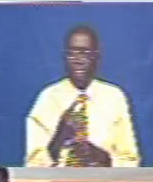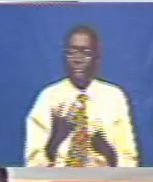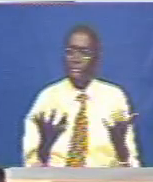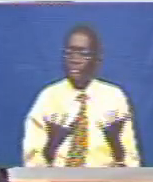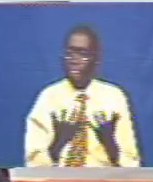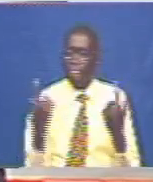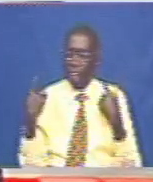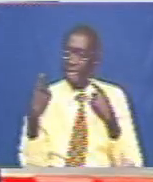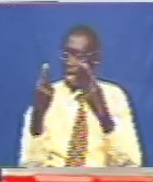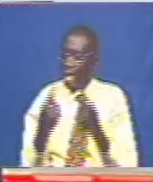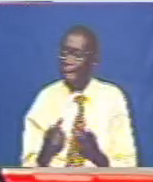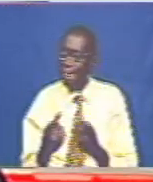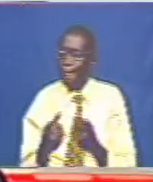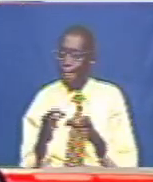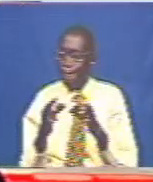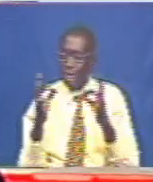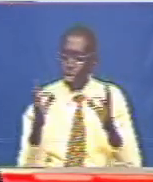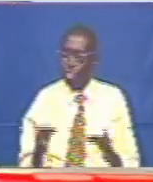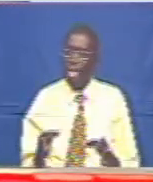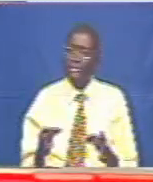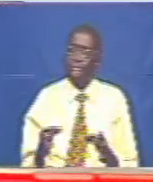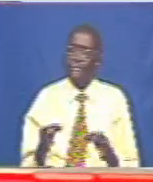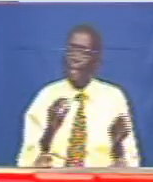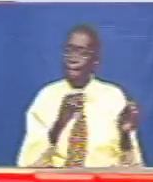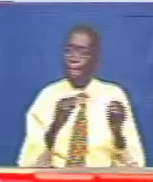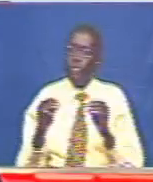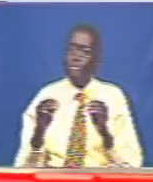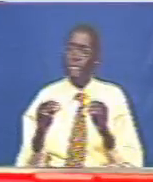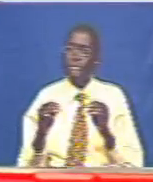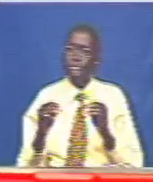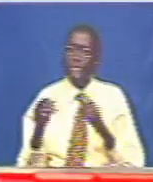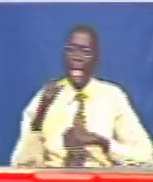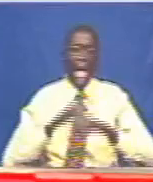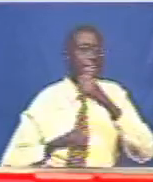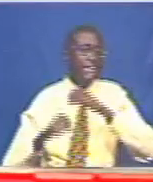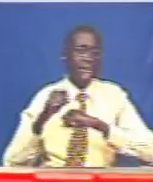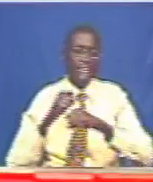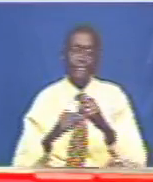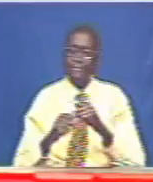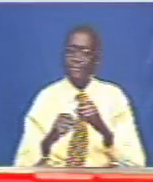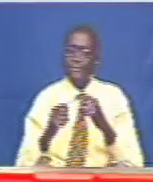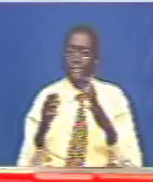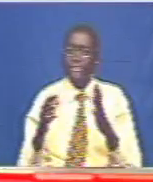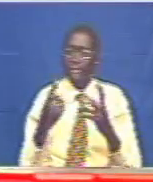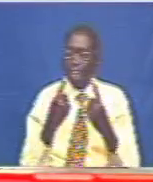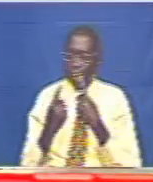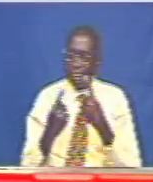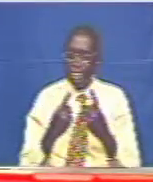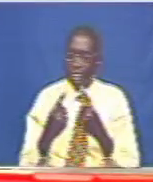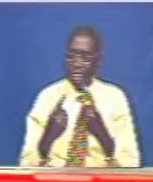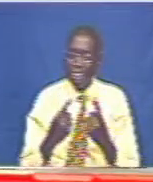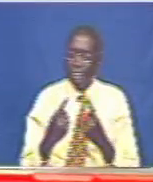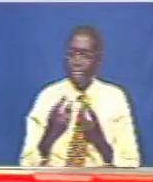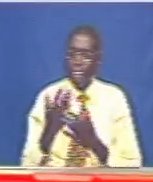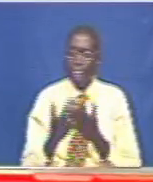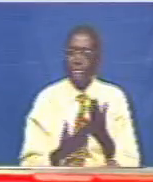are coming from, we want to make sure that the movement is talking. Mm-hmm. The movement is talking. I think lack of talking is what may be some drails,